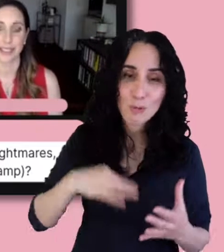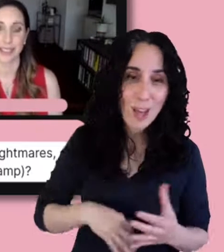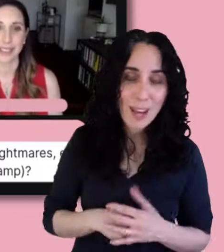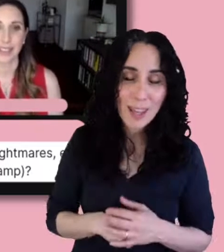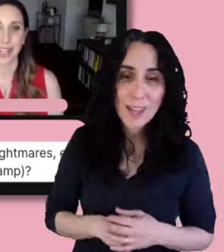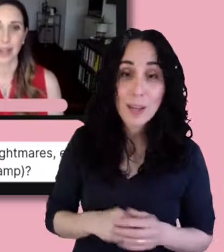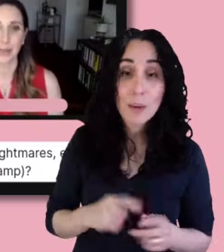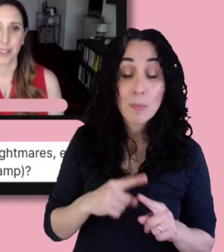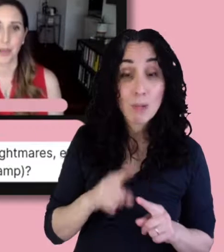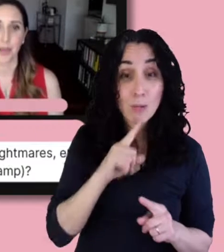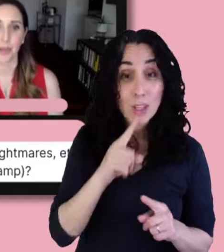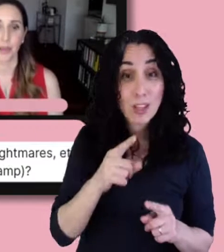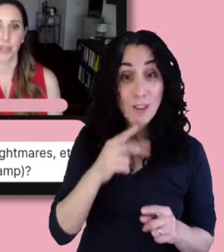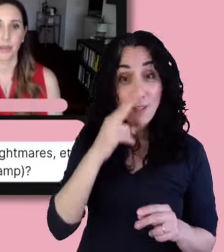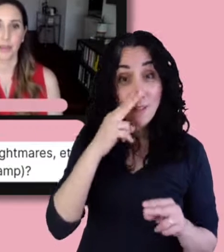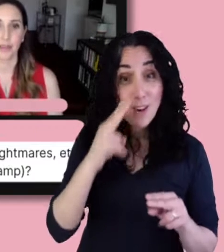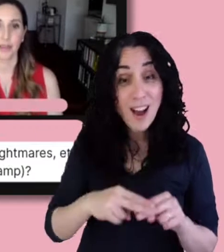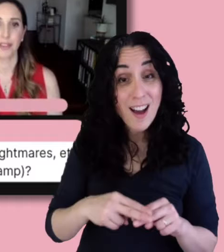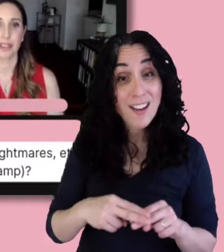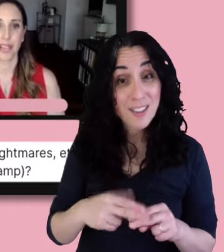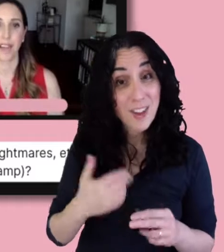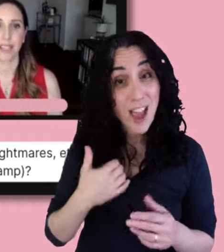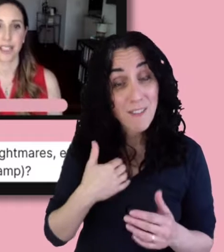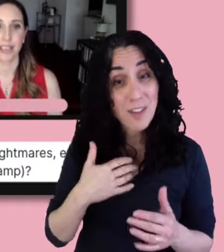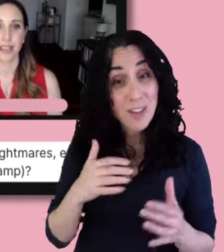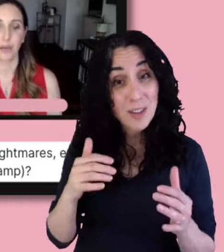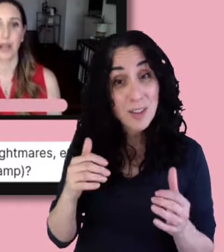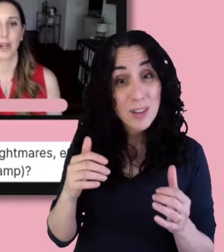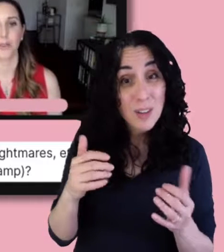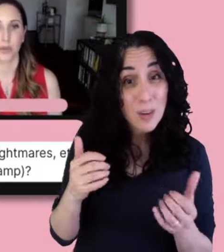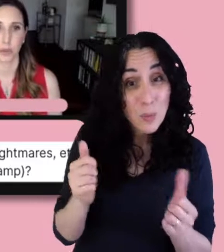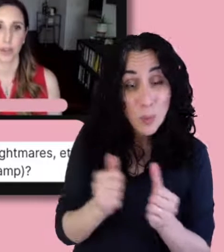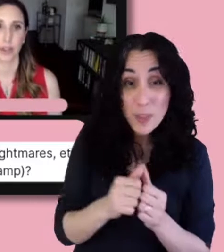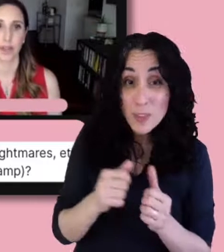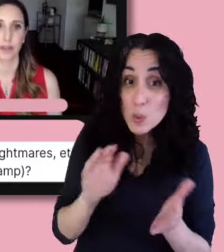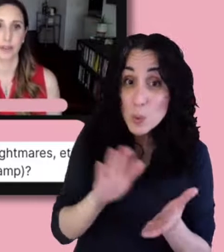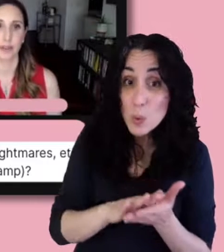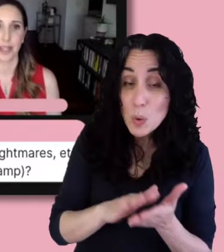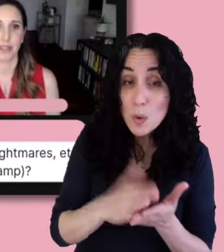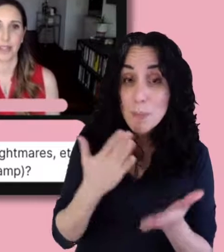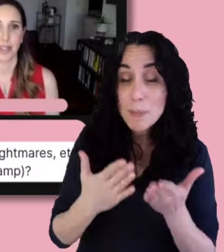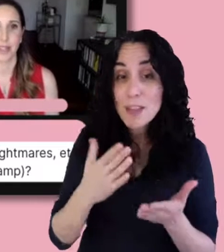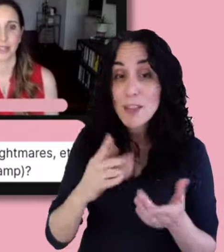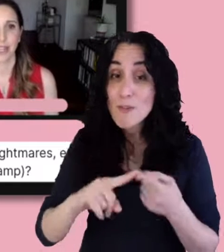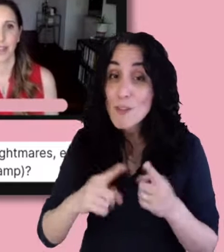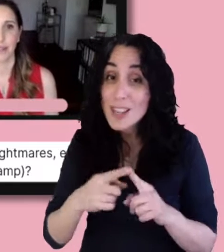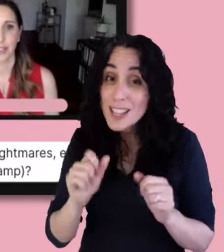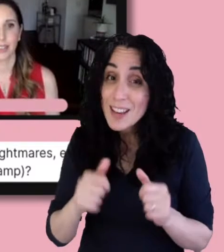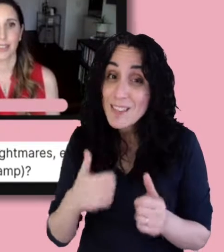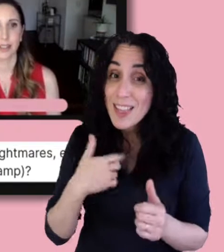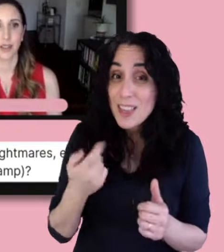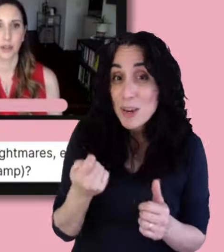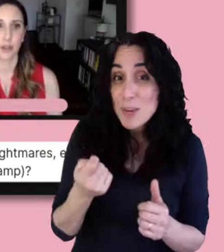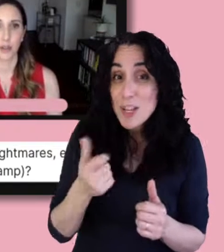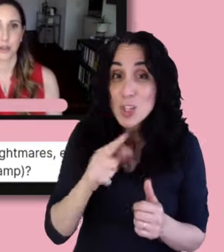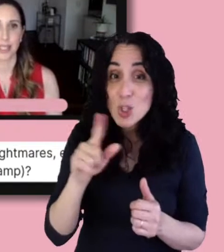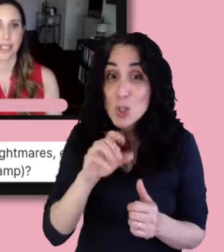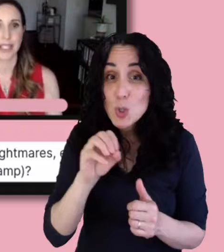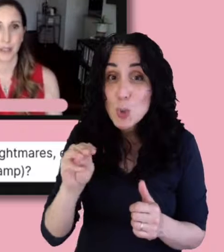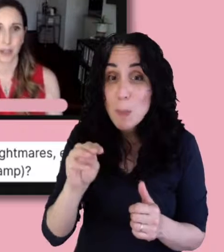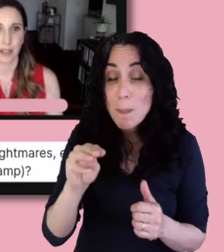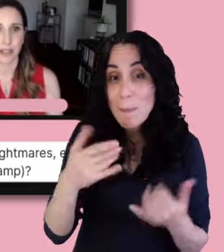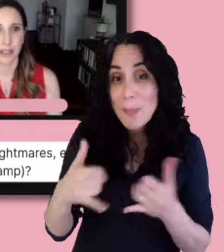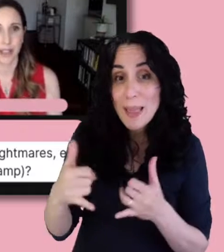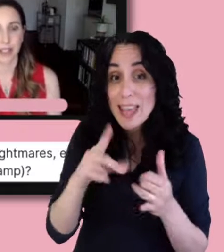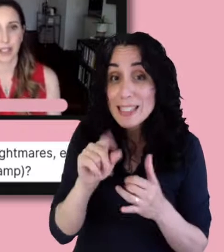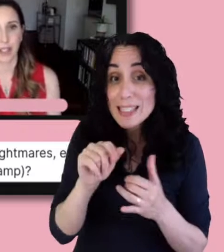credit. But what fun are they having around school? Are there friends that they could have a little Zoom play date